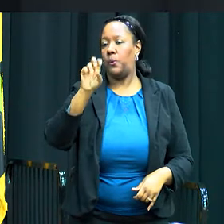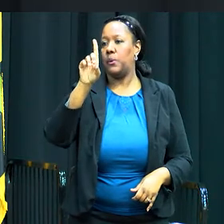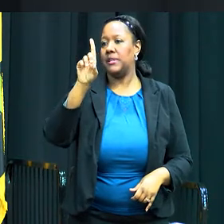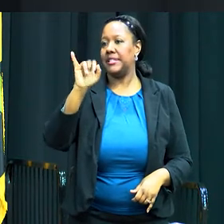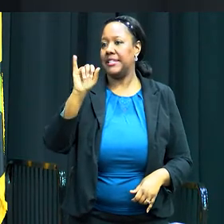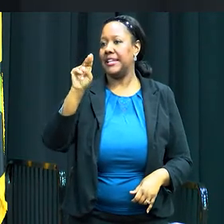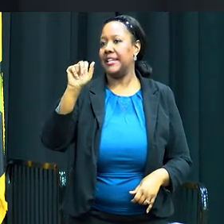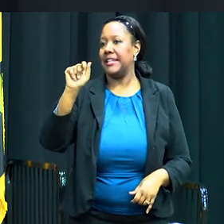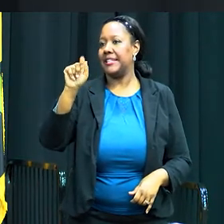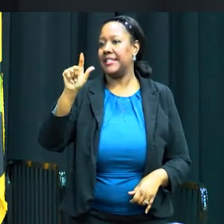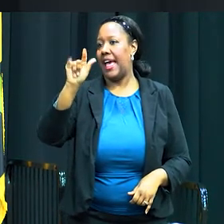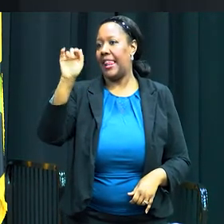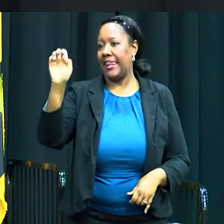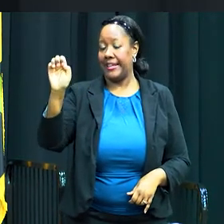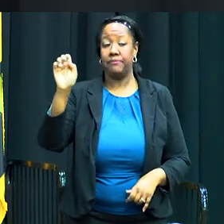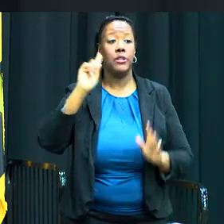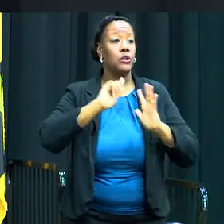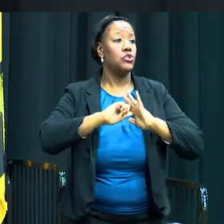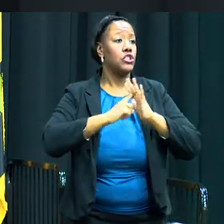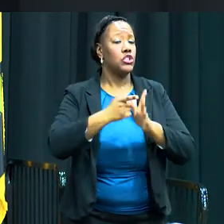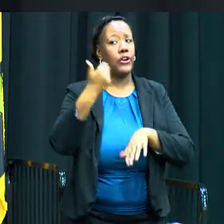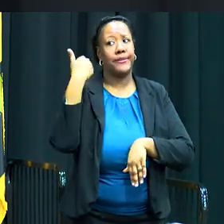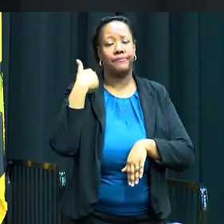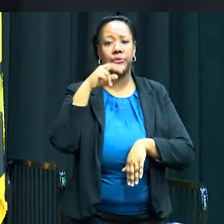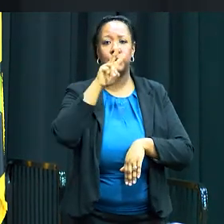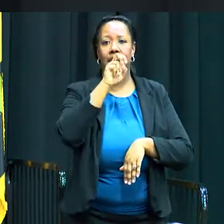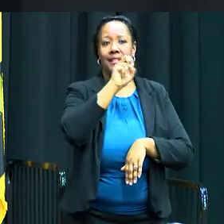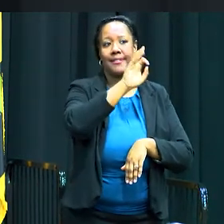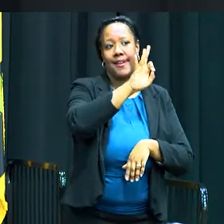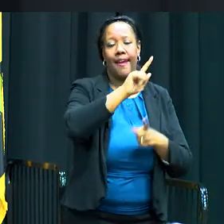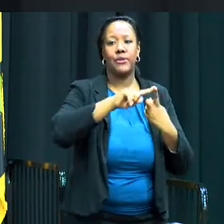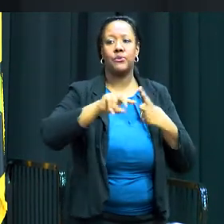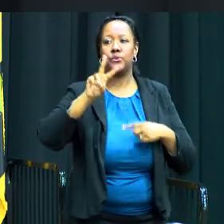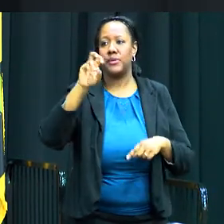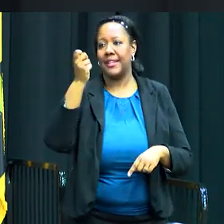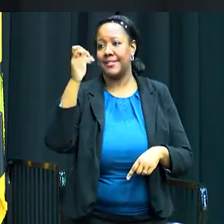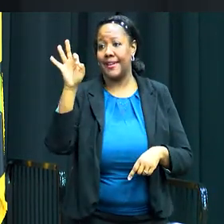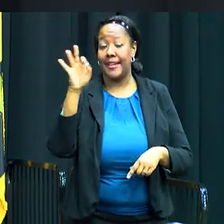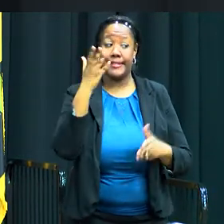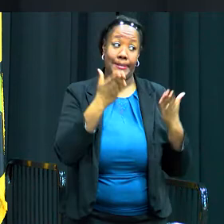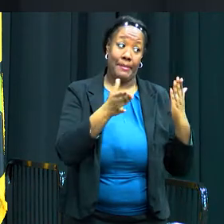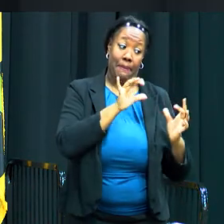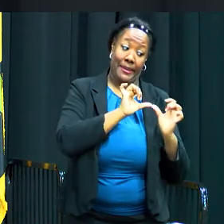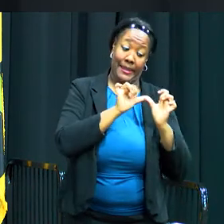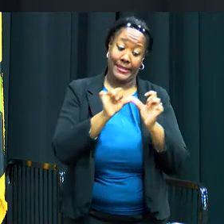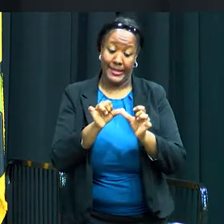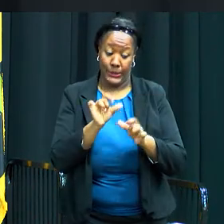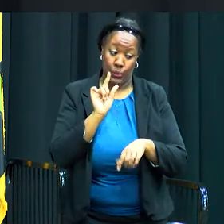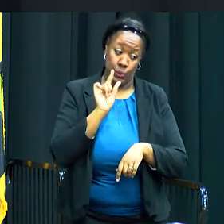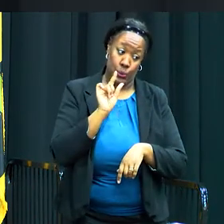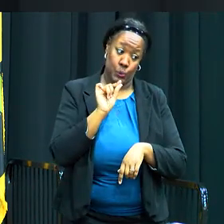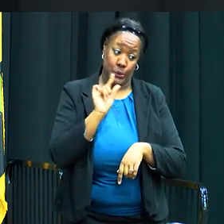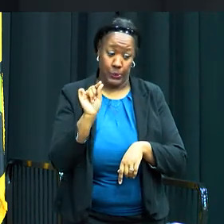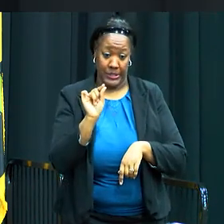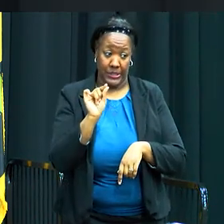She started to be here in 2009 through 2019 and maybe 2020 and